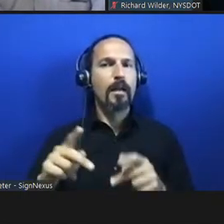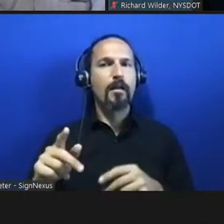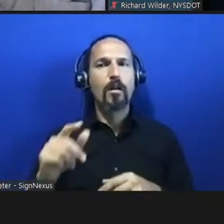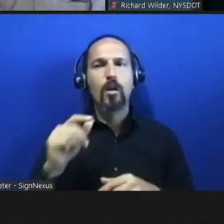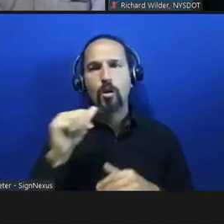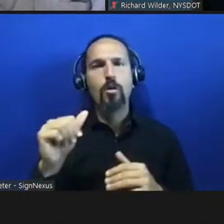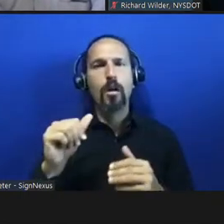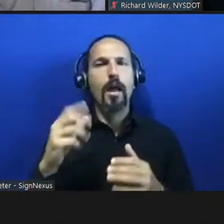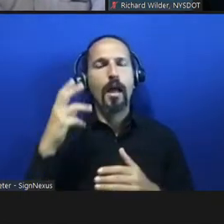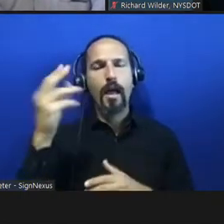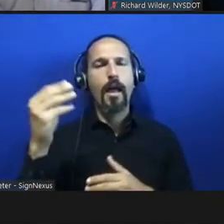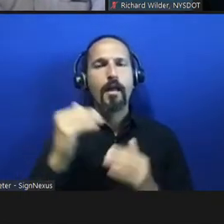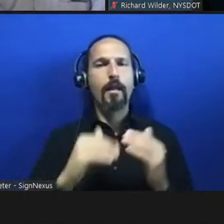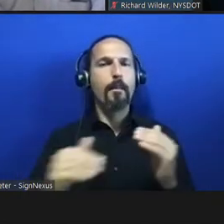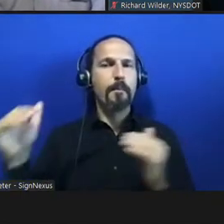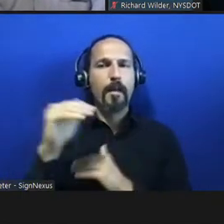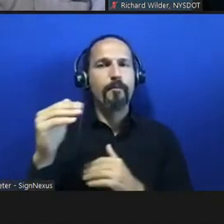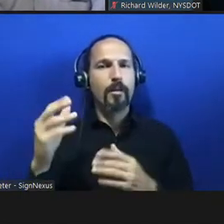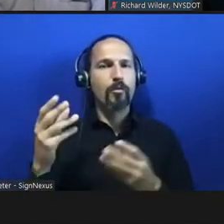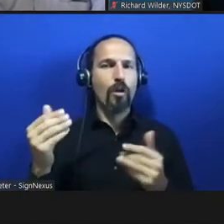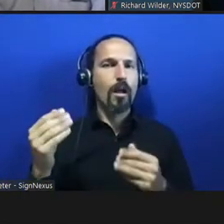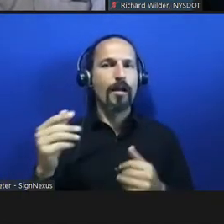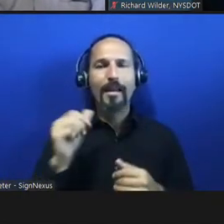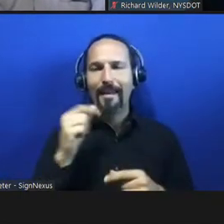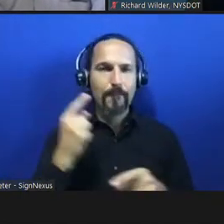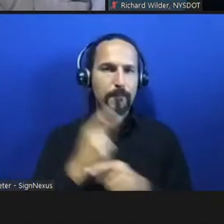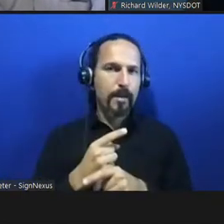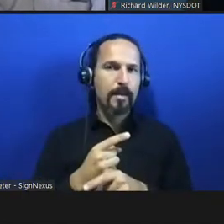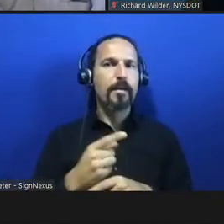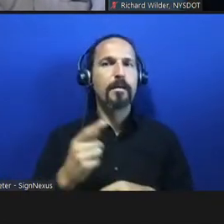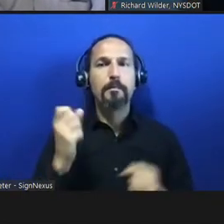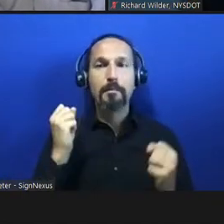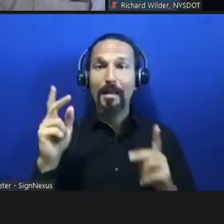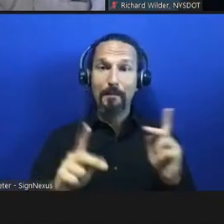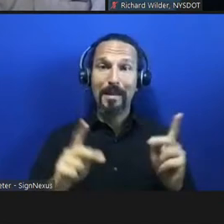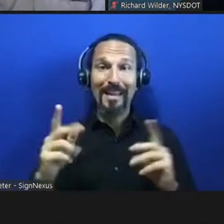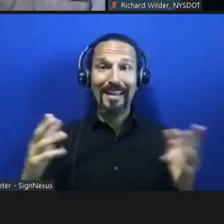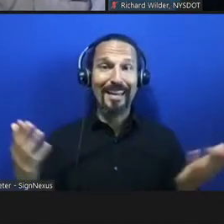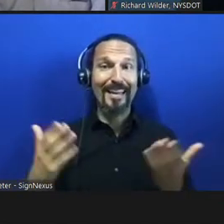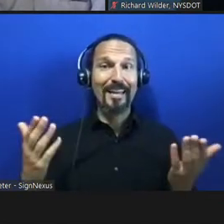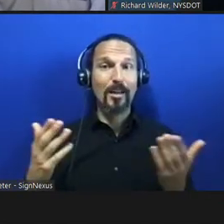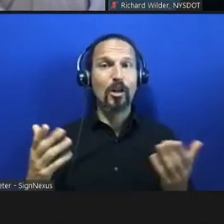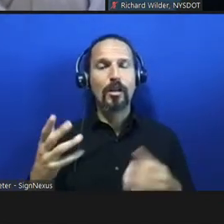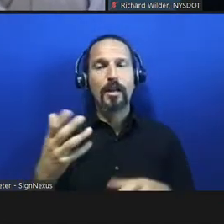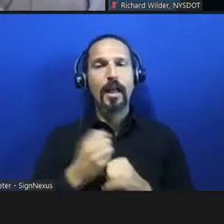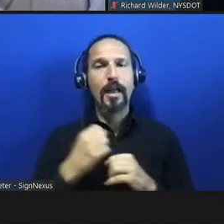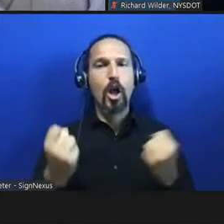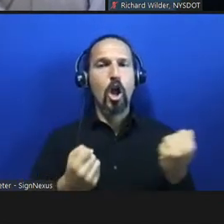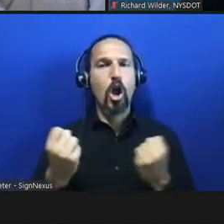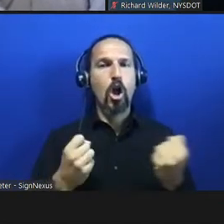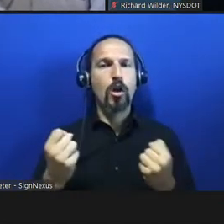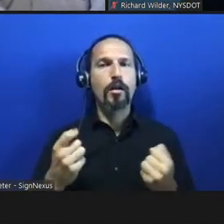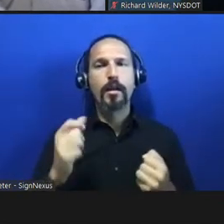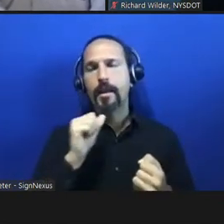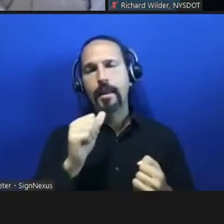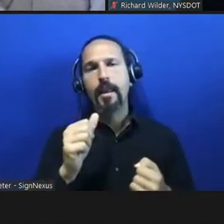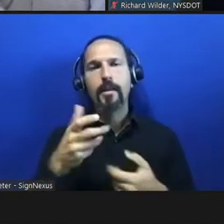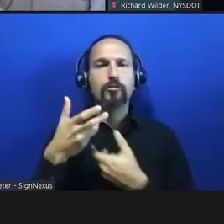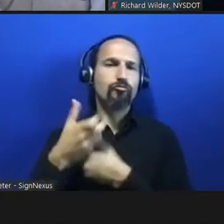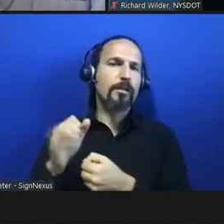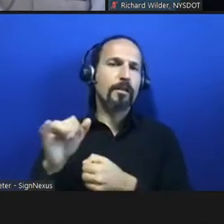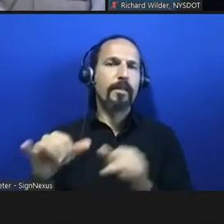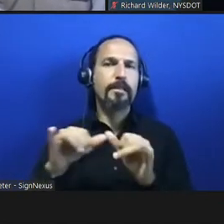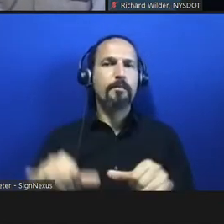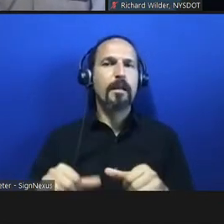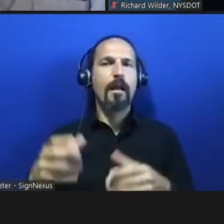and above ground it is not fair it is not right you have many people here who have gotten cars because they do not believe in the system that's